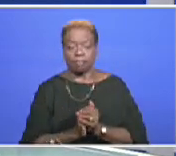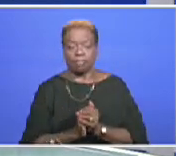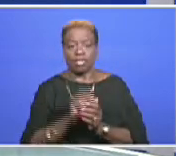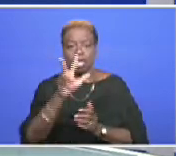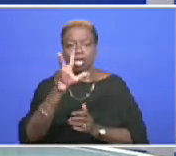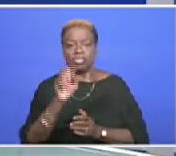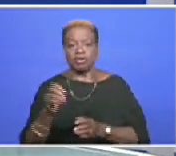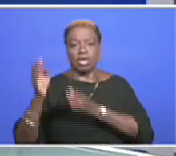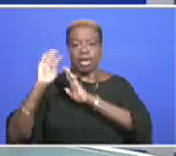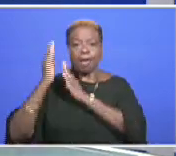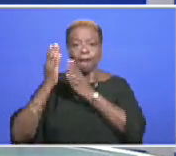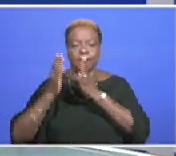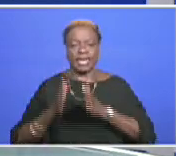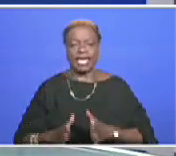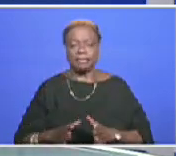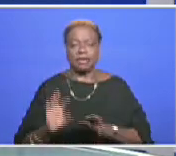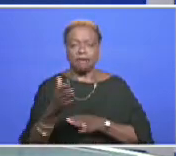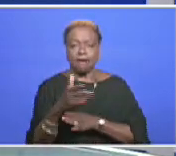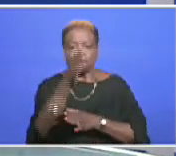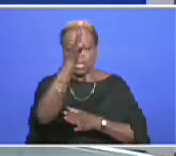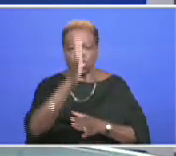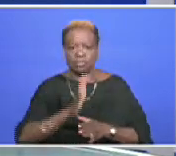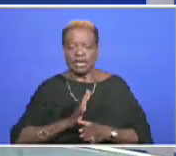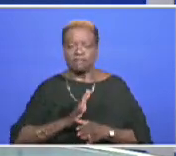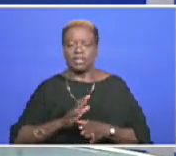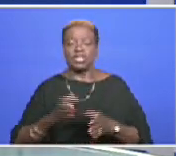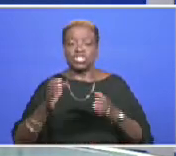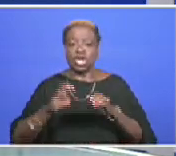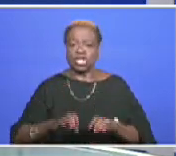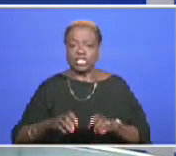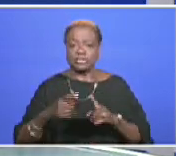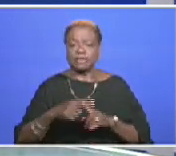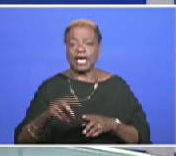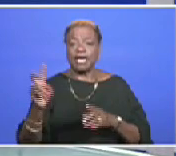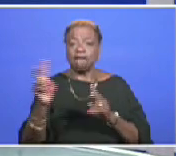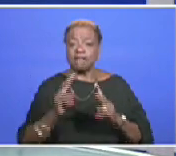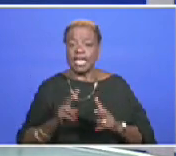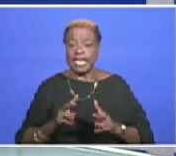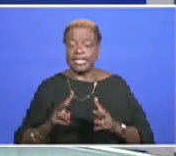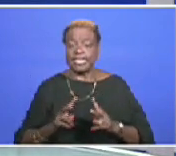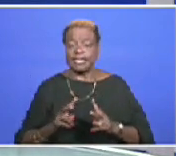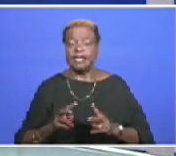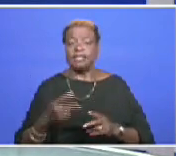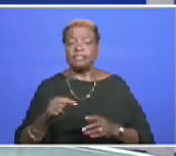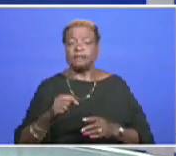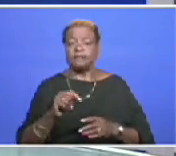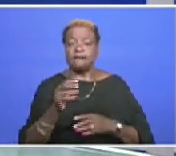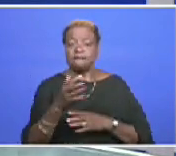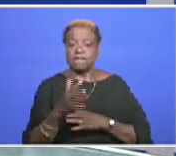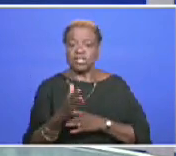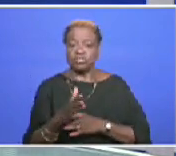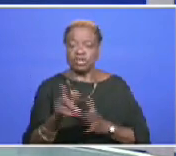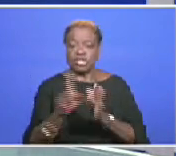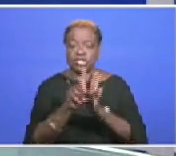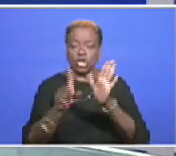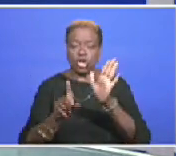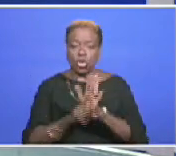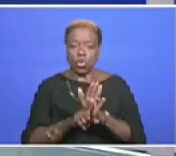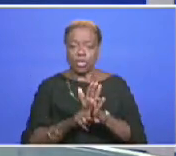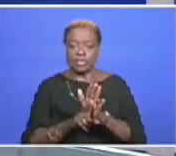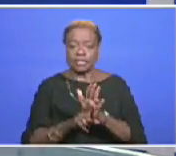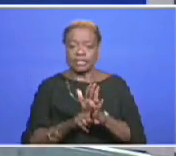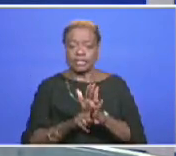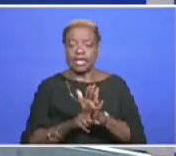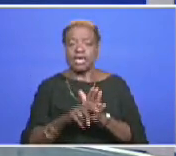30 Bahamian fishermen could be facing charges for violating the fisheries laws regarding the use of compressors. They were apprehended by the